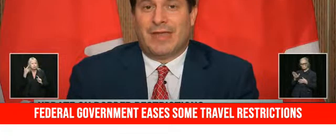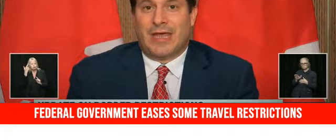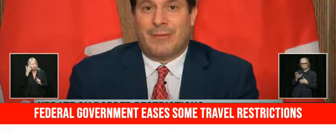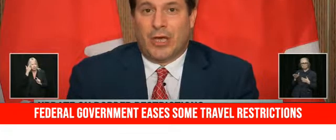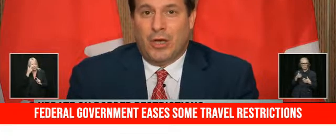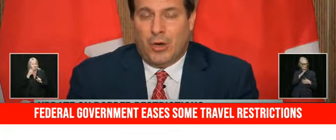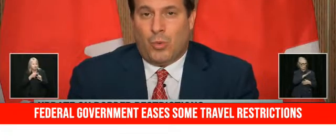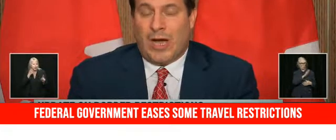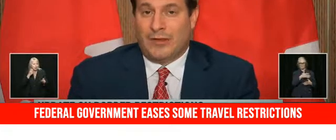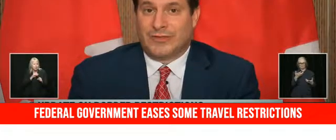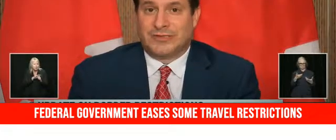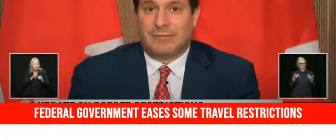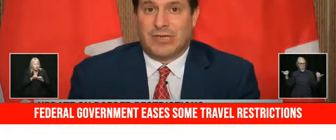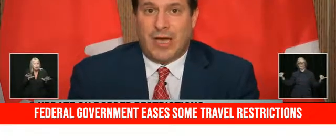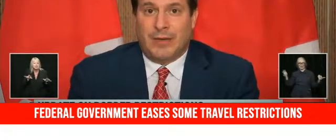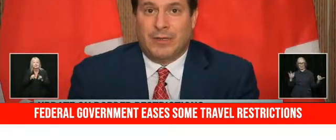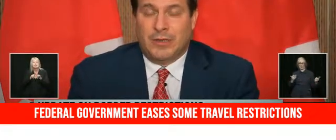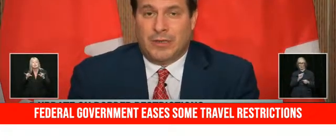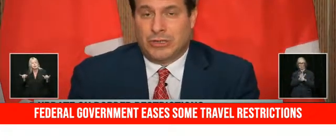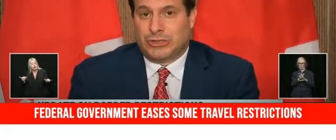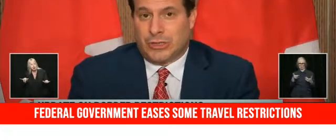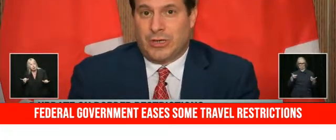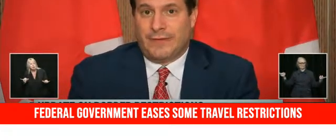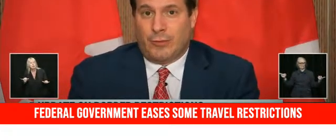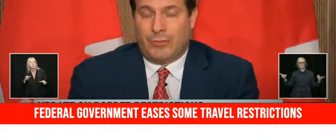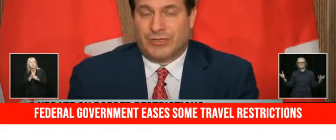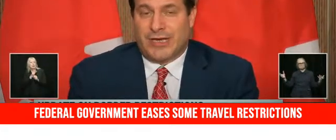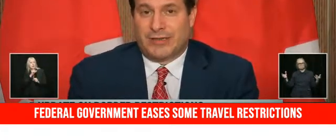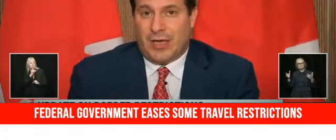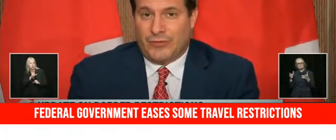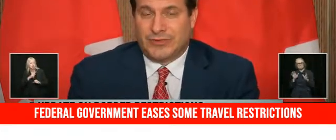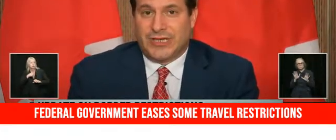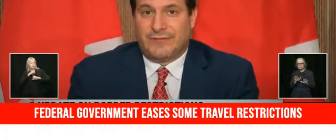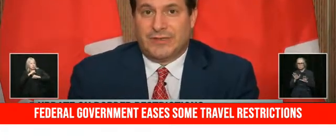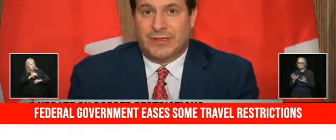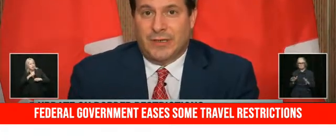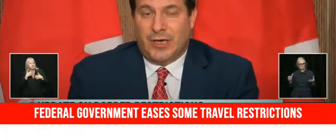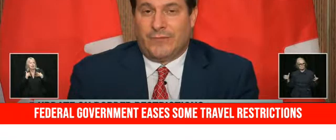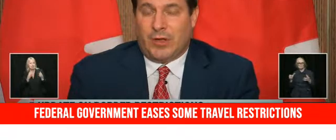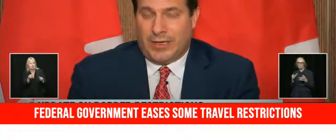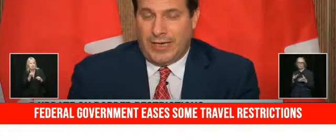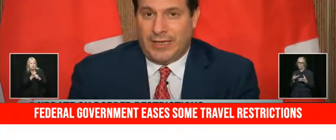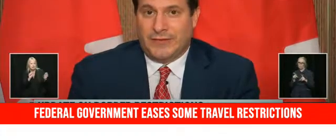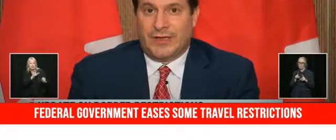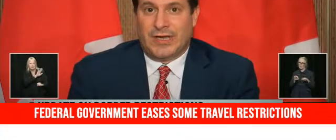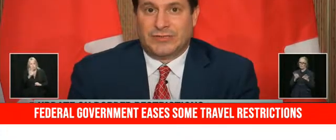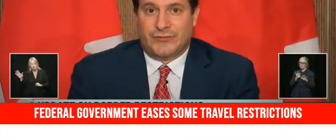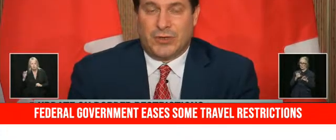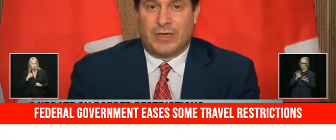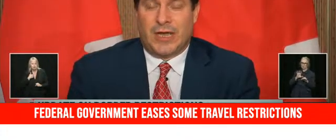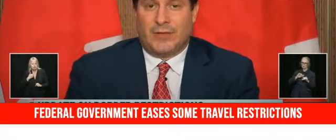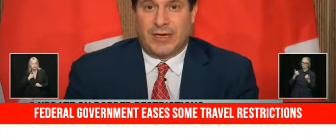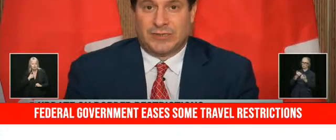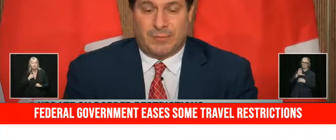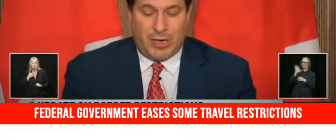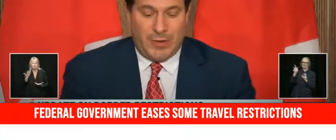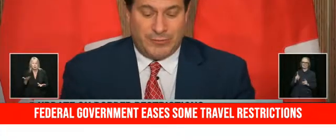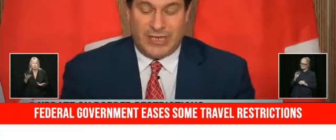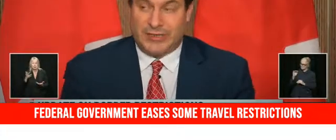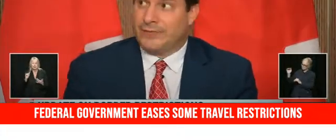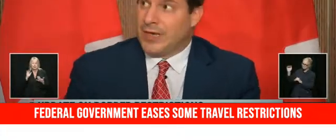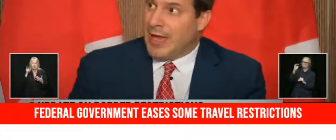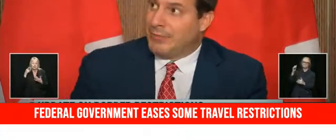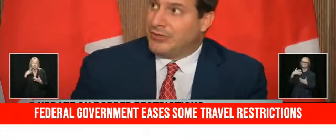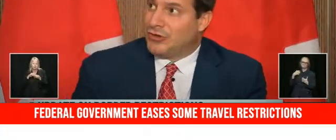result of the pandemic, while at the same time ensuring that we protect the health and safety of all Canadians. And as you've heard now, that is our